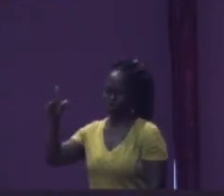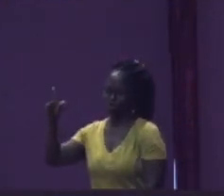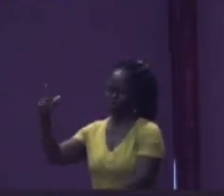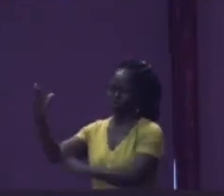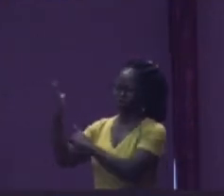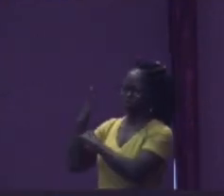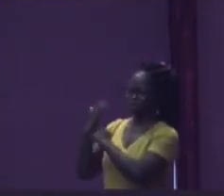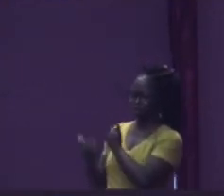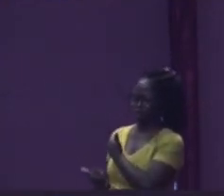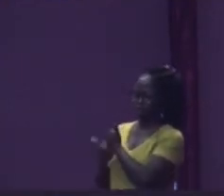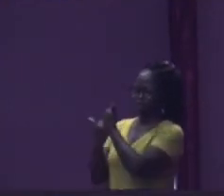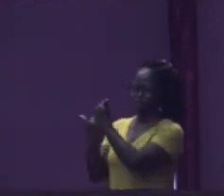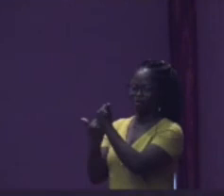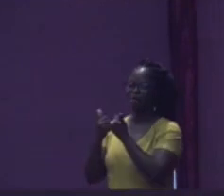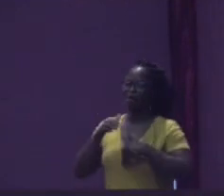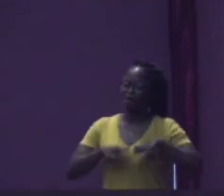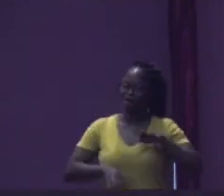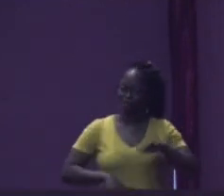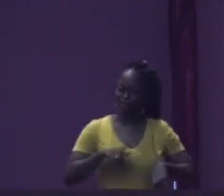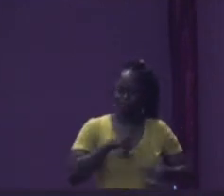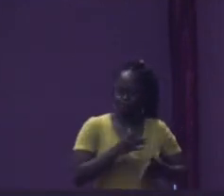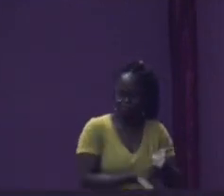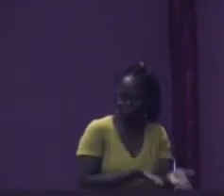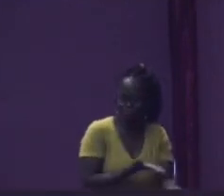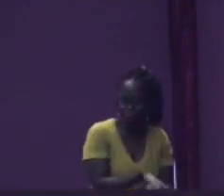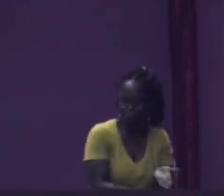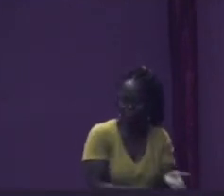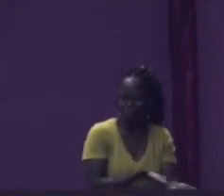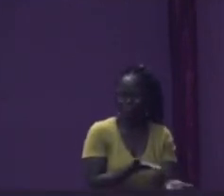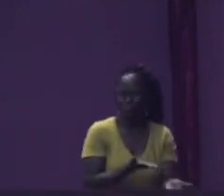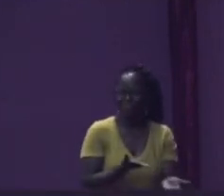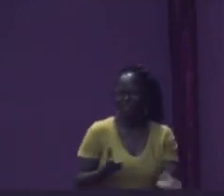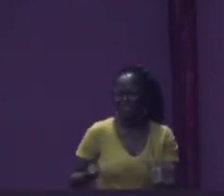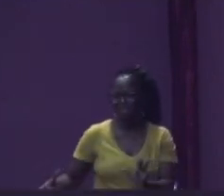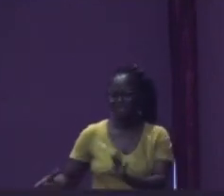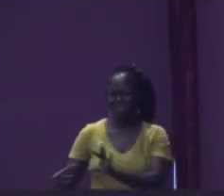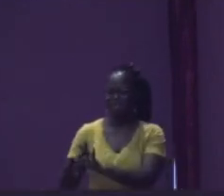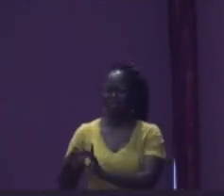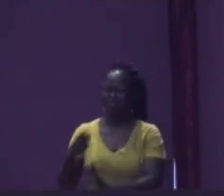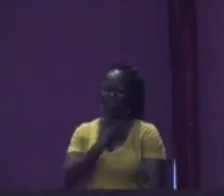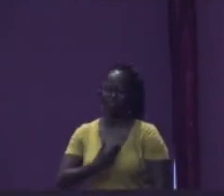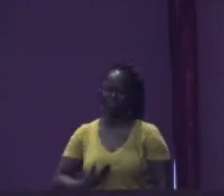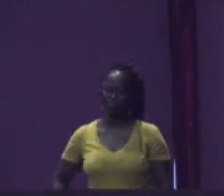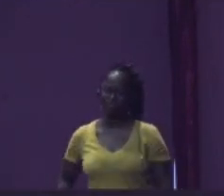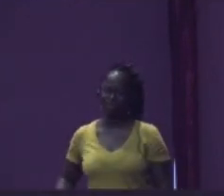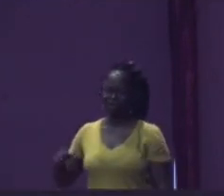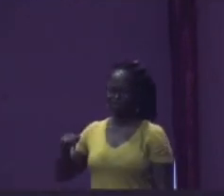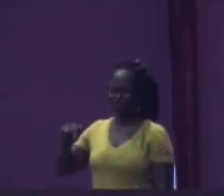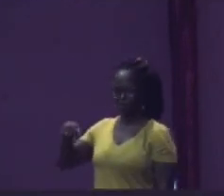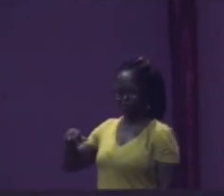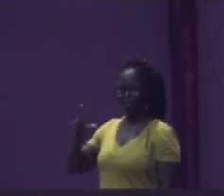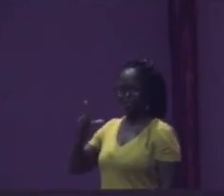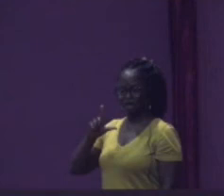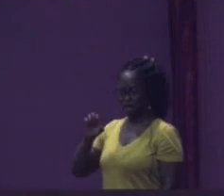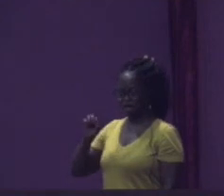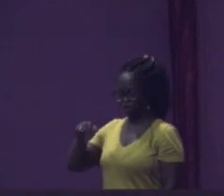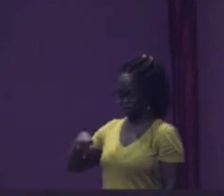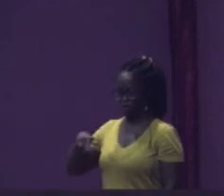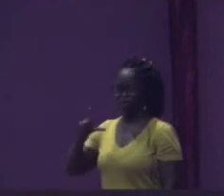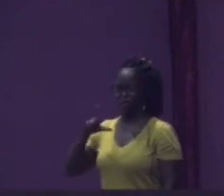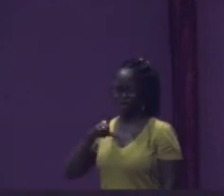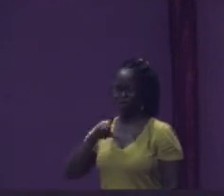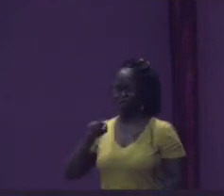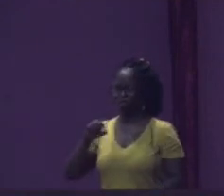meet the government requirements. The non-governmental organization has to have an agreement by the